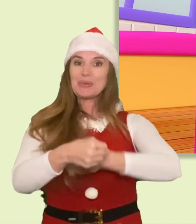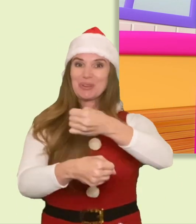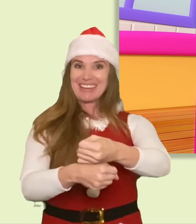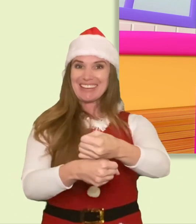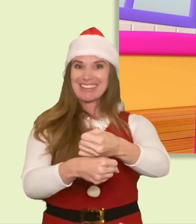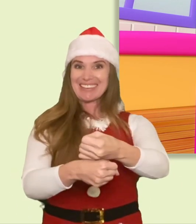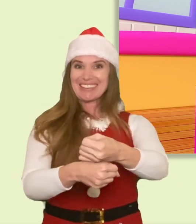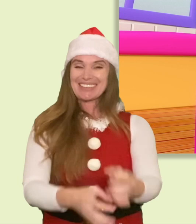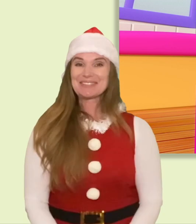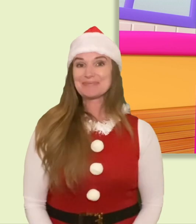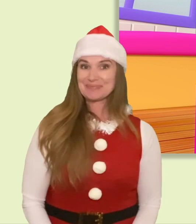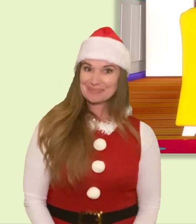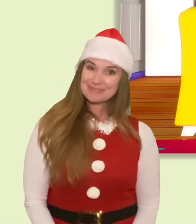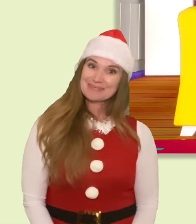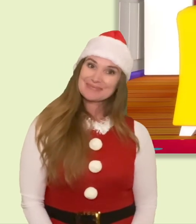New Year.